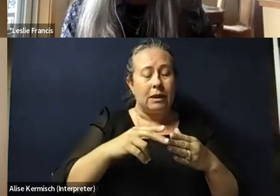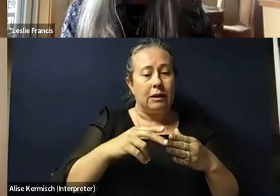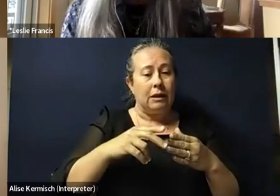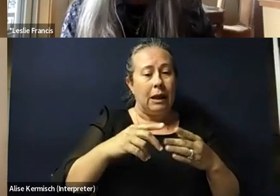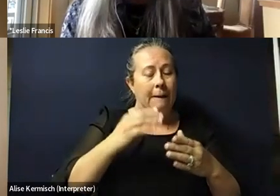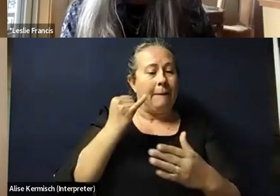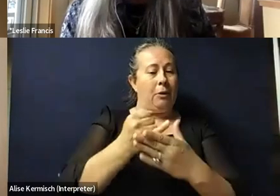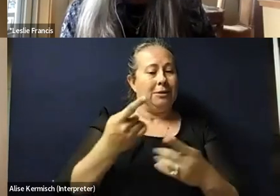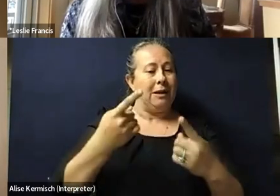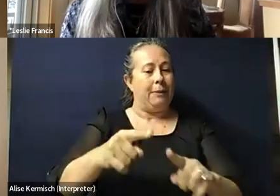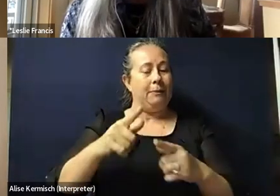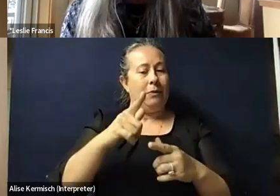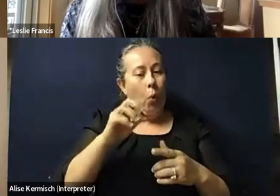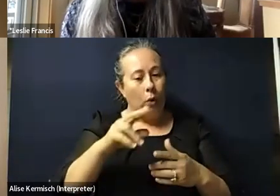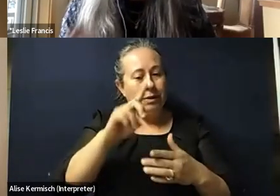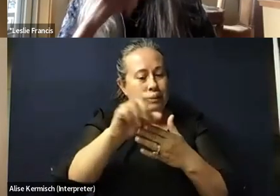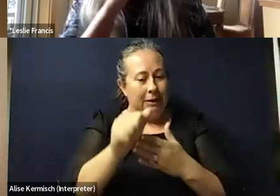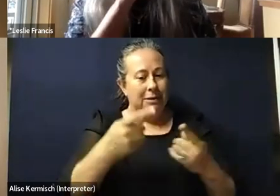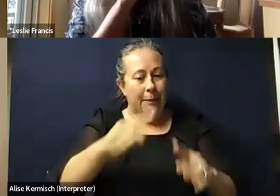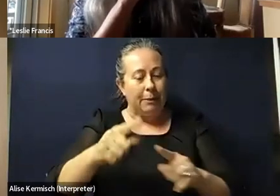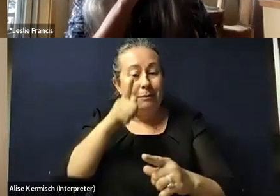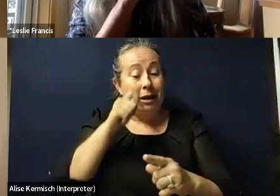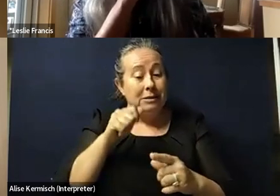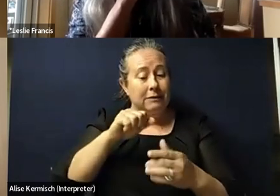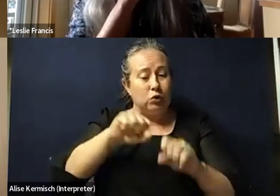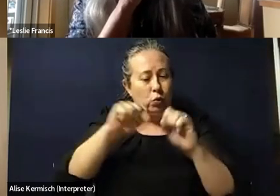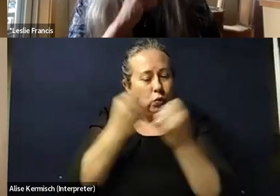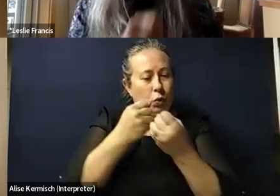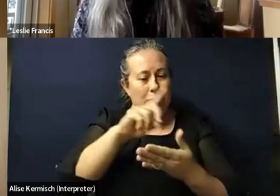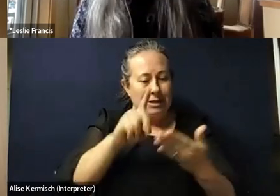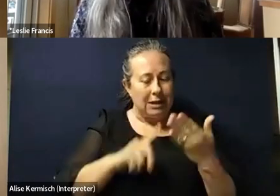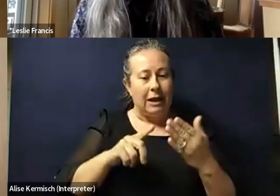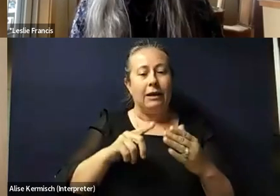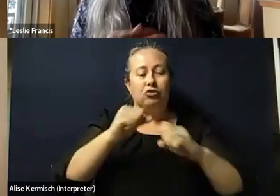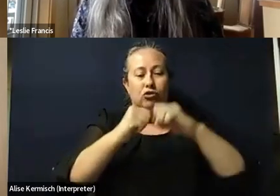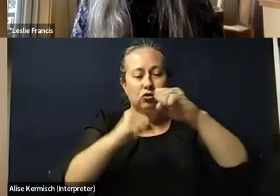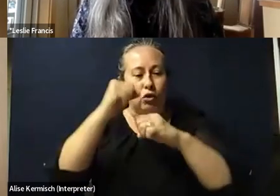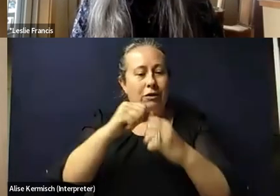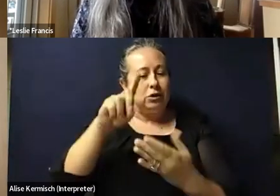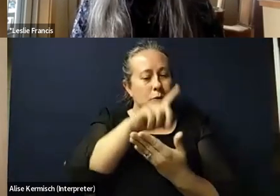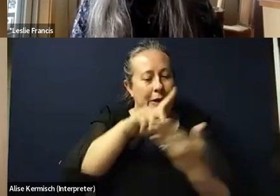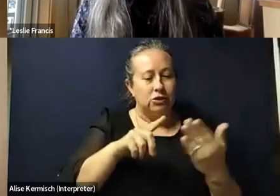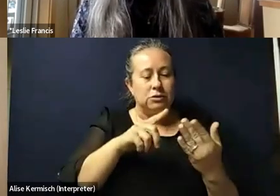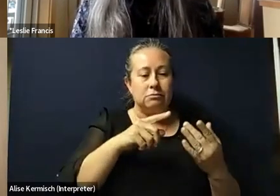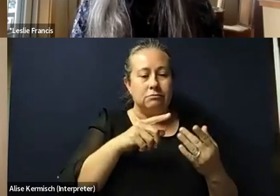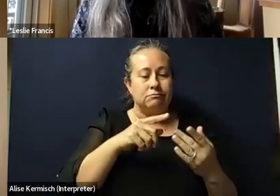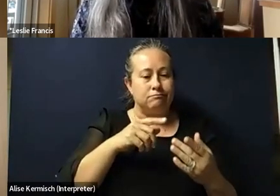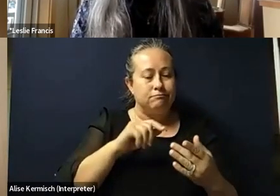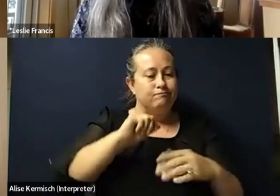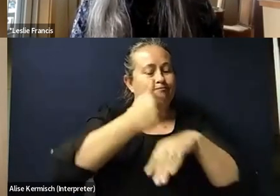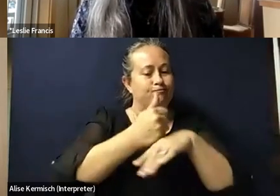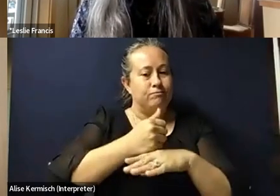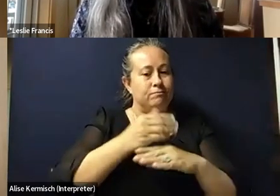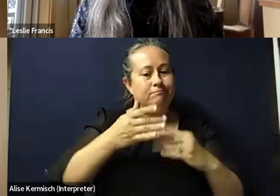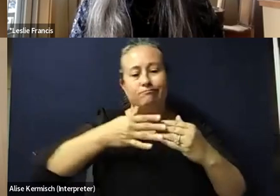of those issues of social designs, structural discrimination, and so forth. So I think these are intertwined, but I